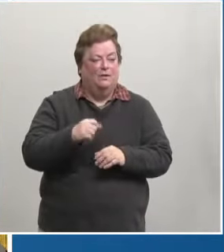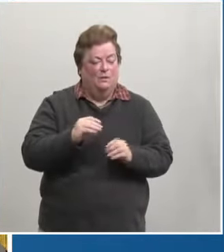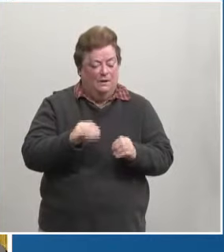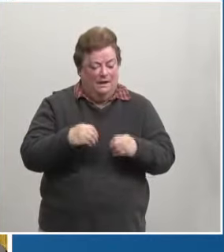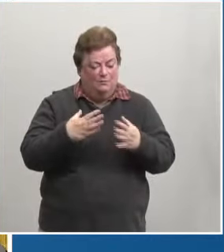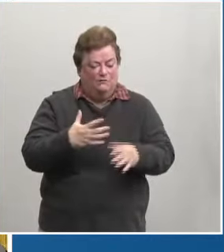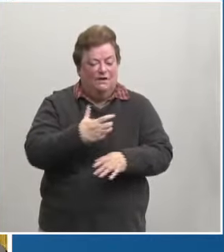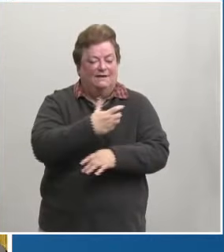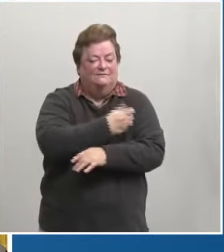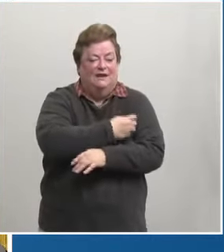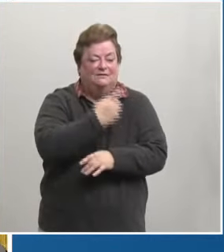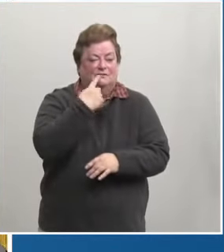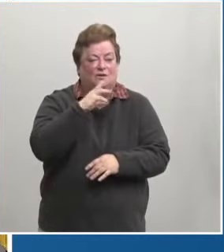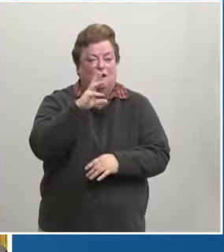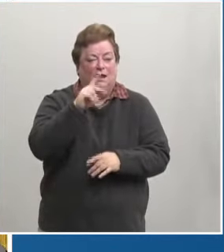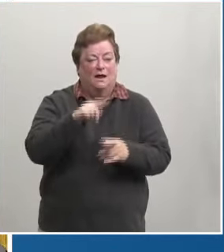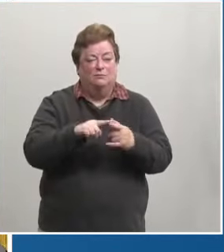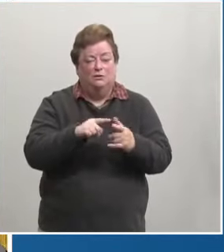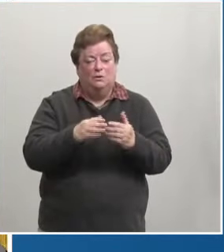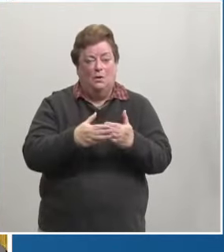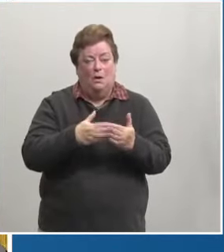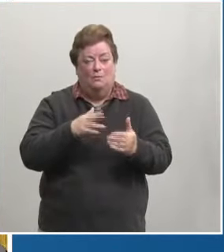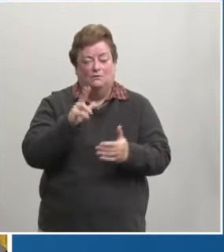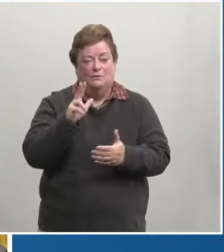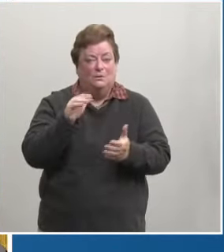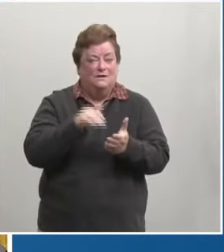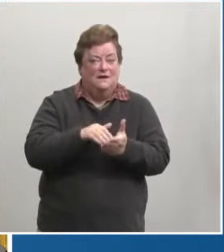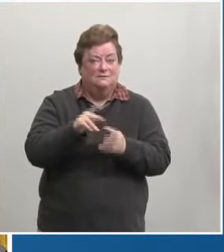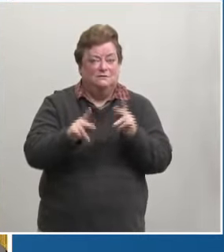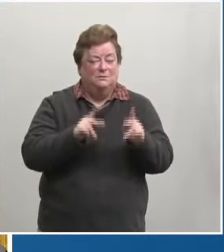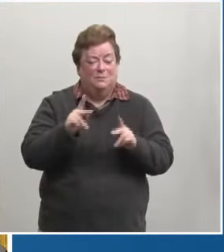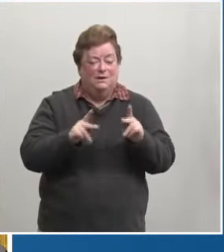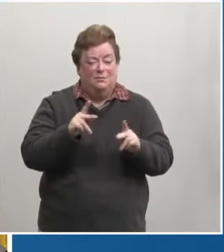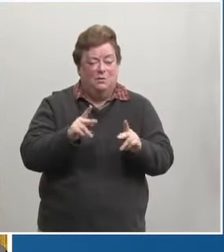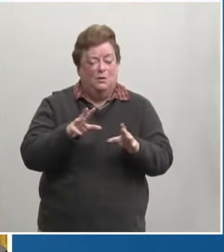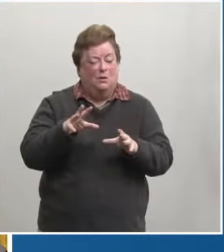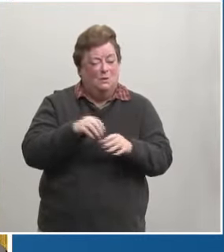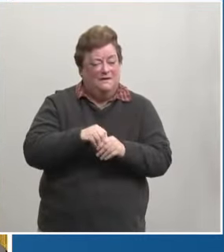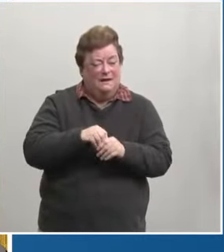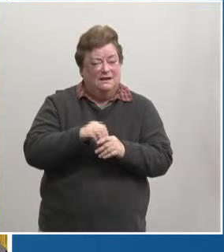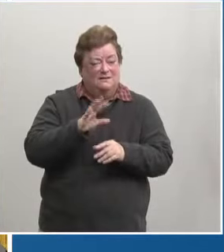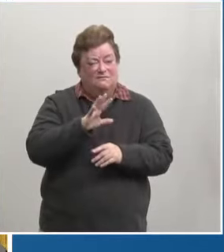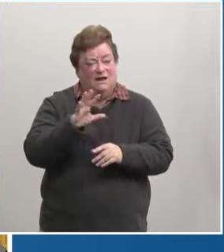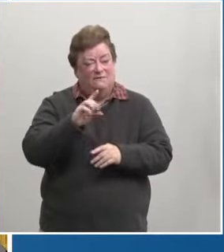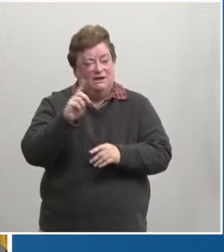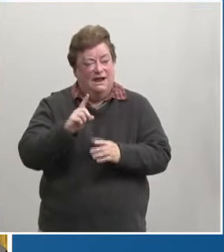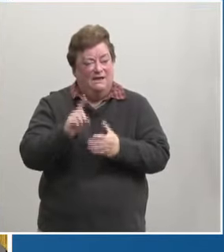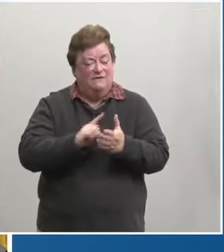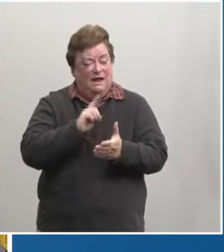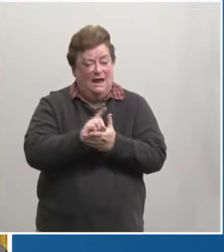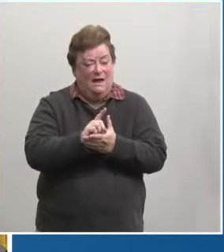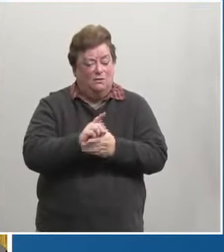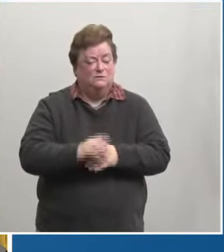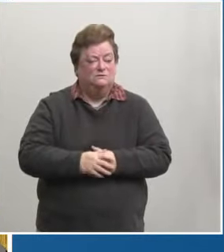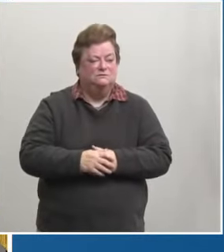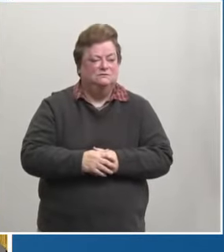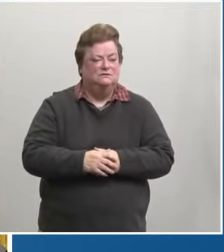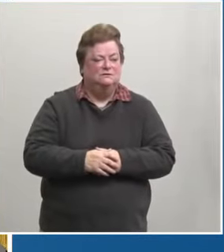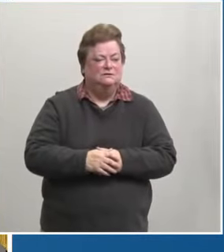a vaccine for up to pretty close to 3,000 people in about 5.5 hours. Once